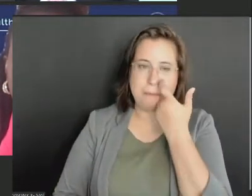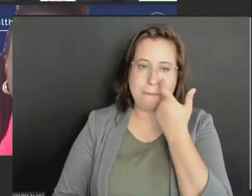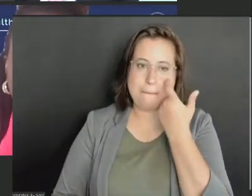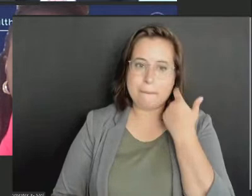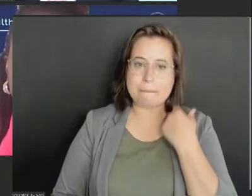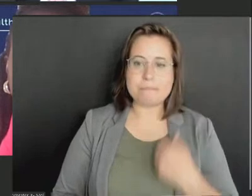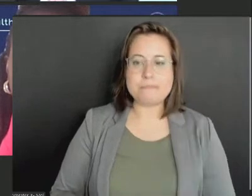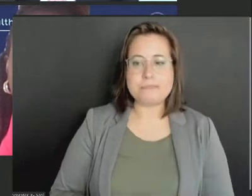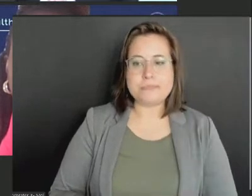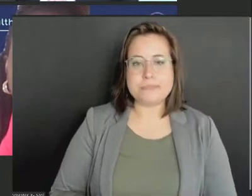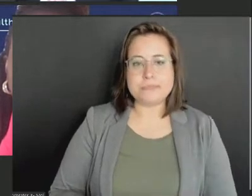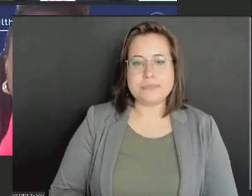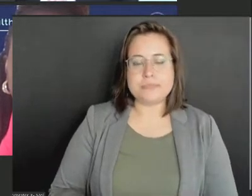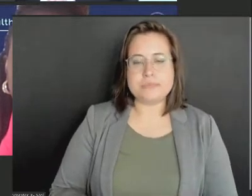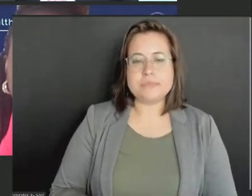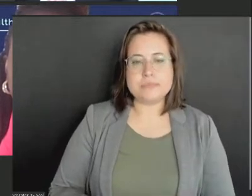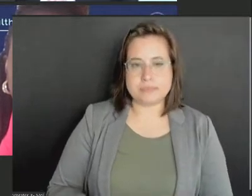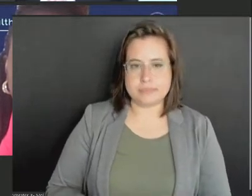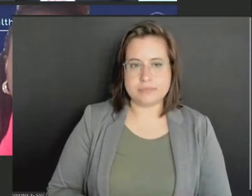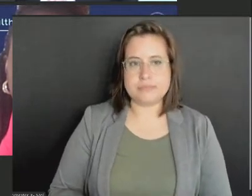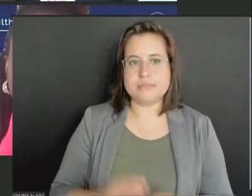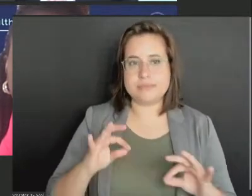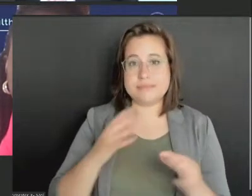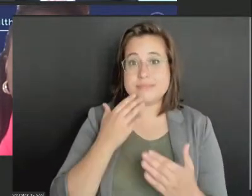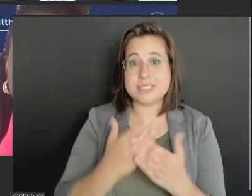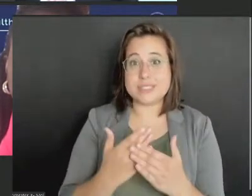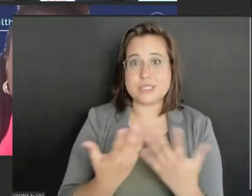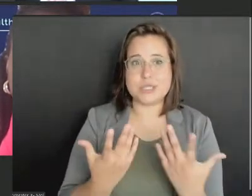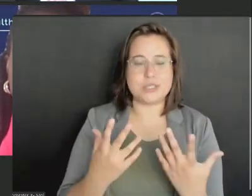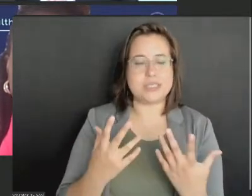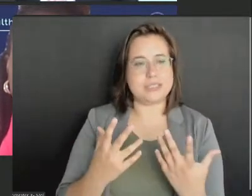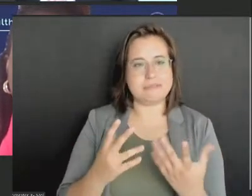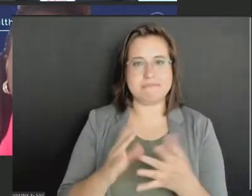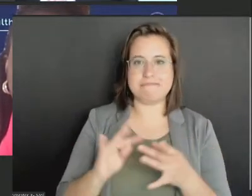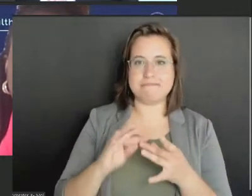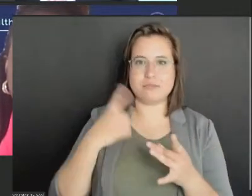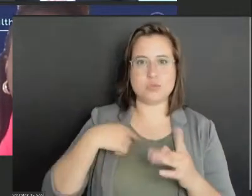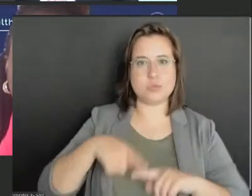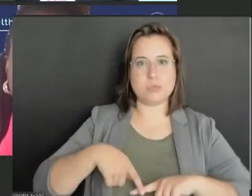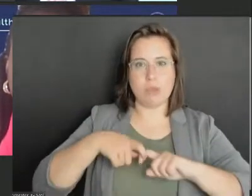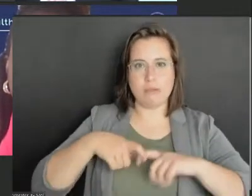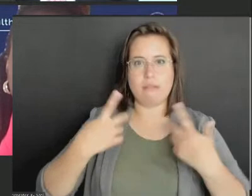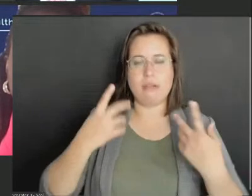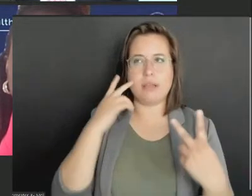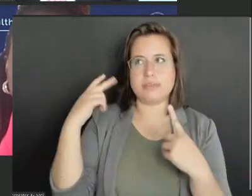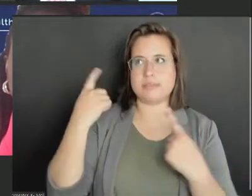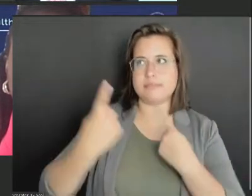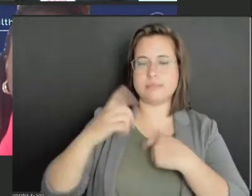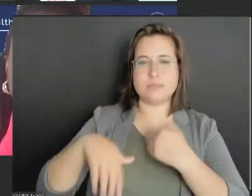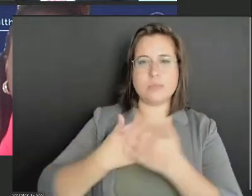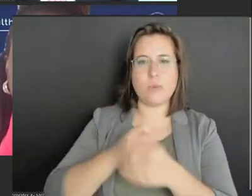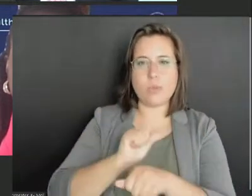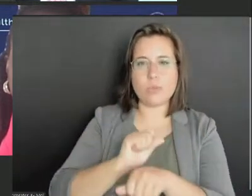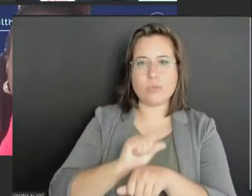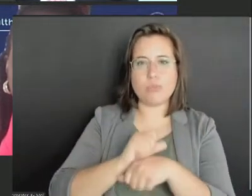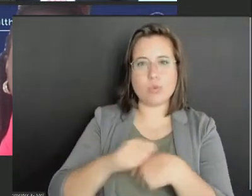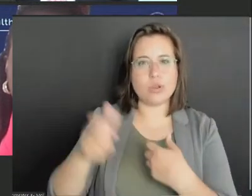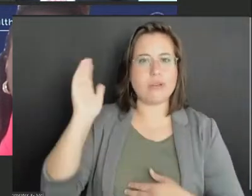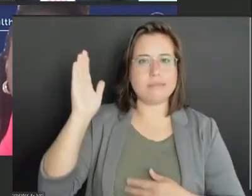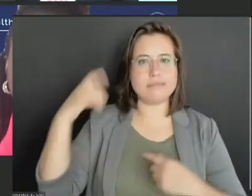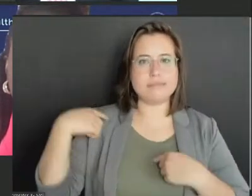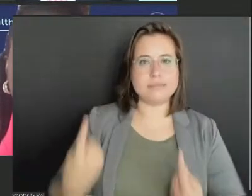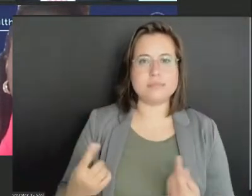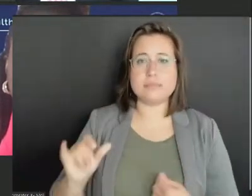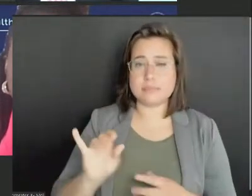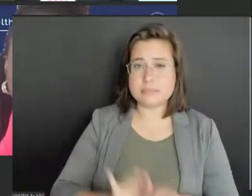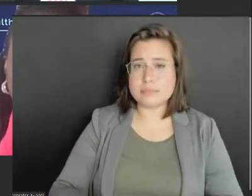And very important, a good note for us to pause on as we think about all of the work that's been presented so far, and importantly,